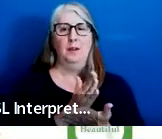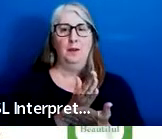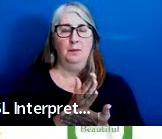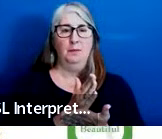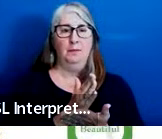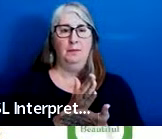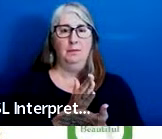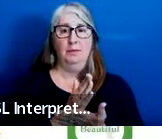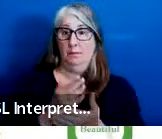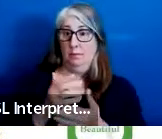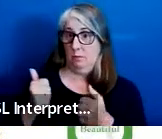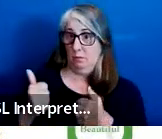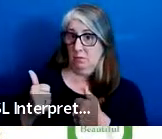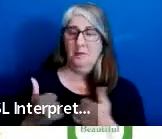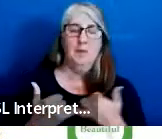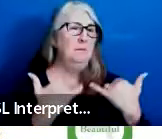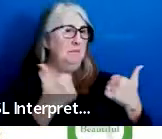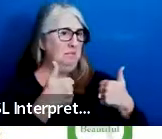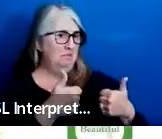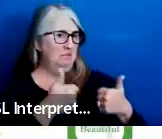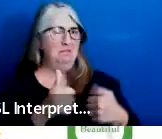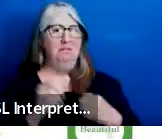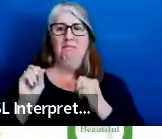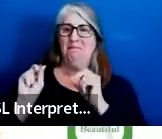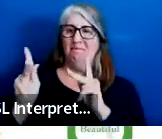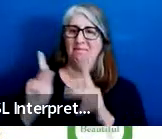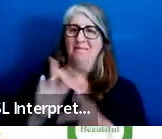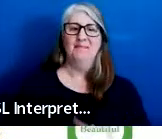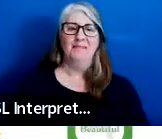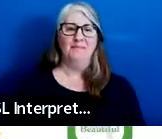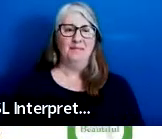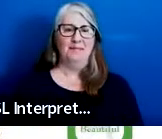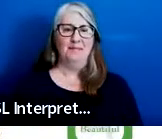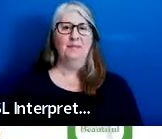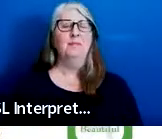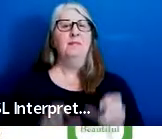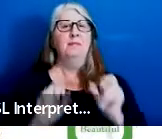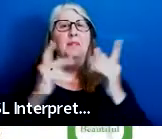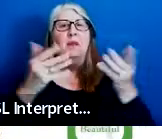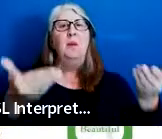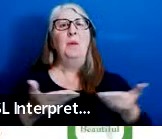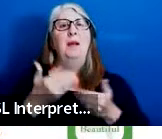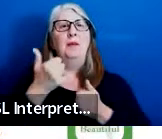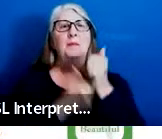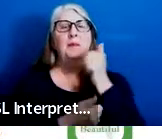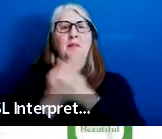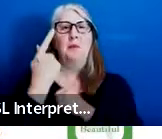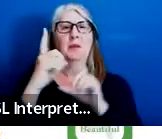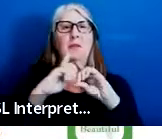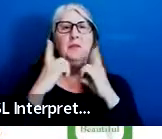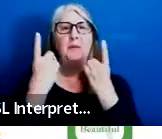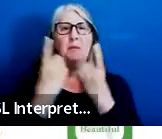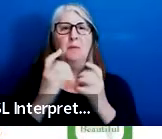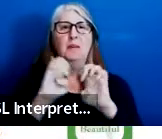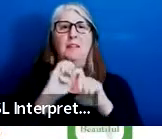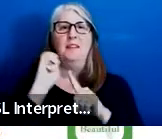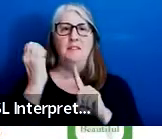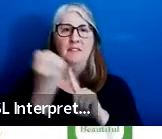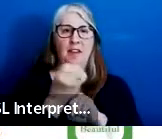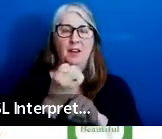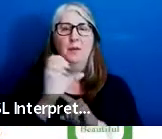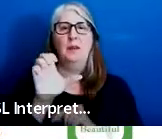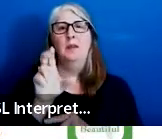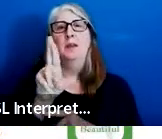echo? Nope, we're good. All right. All right, welcome everyone to the Department of the Environment's